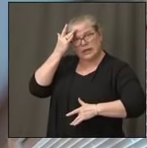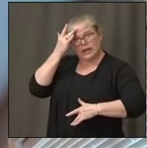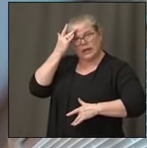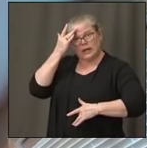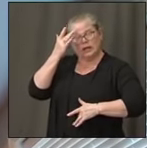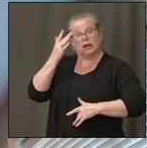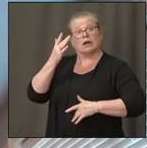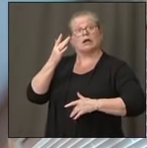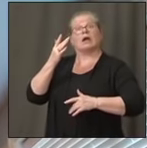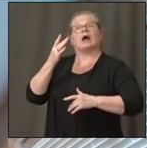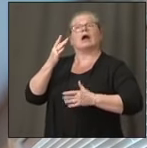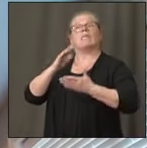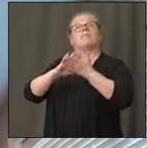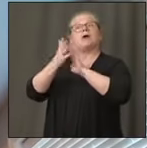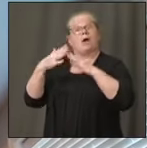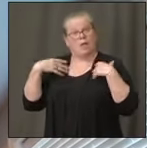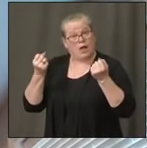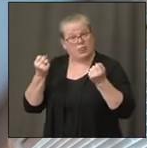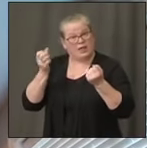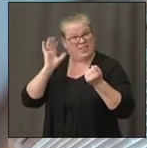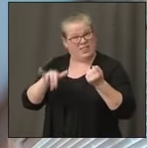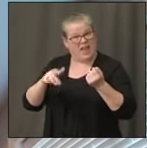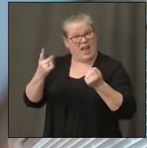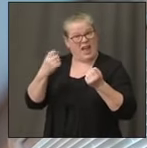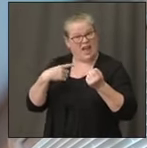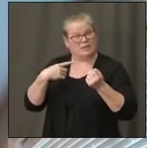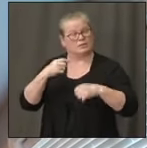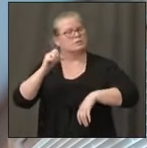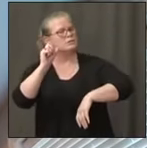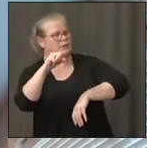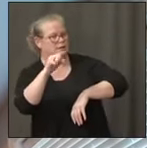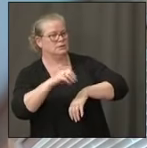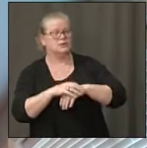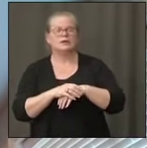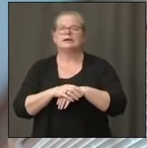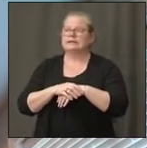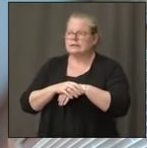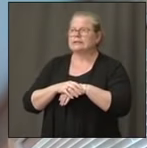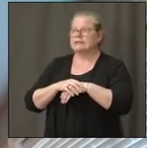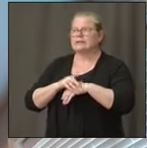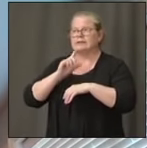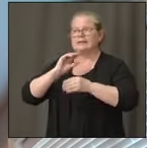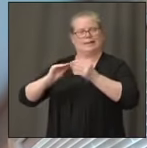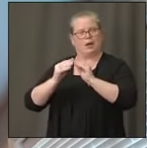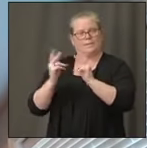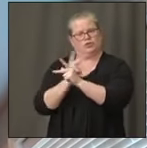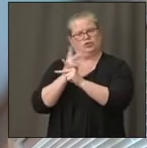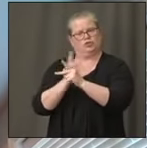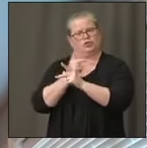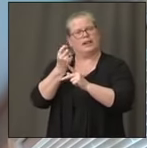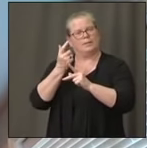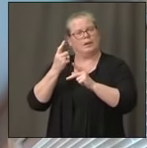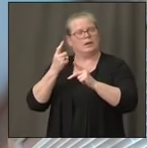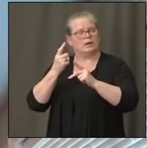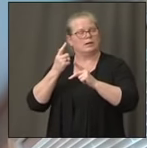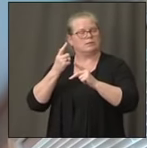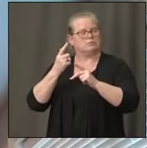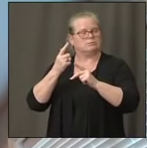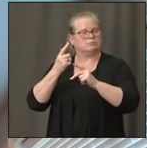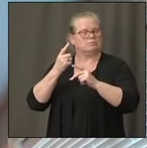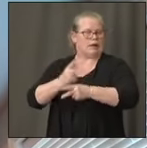can be a little tricky to calculate that. But we are certainly looking at continuing to evolve and expand our nursing